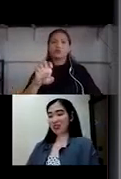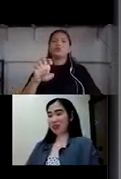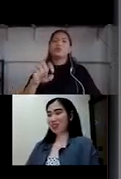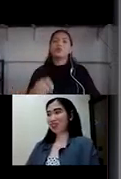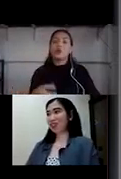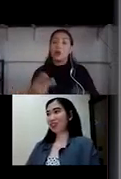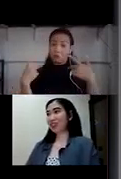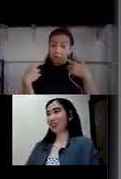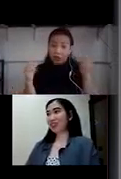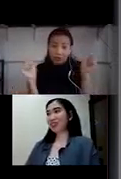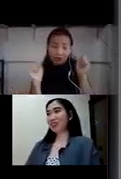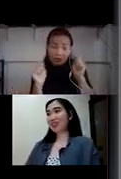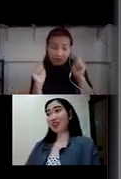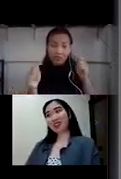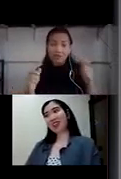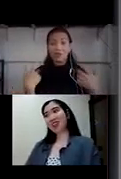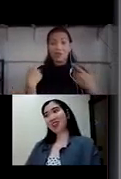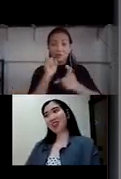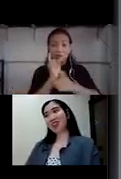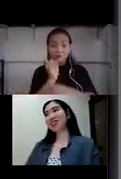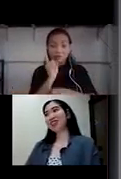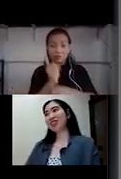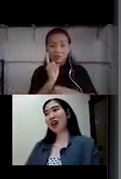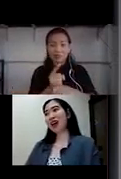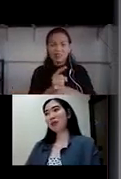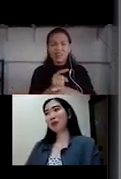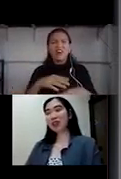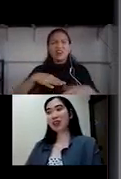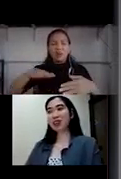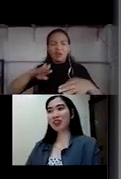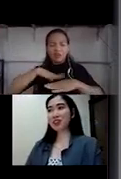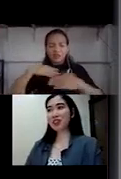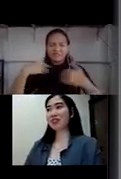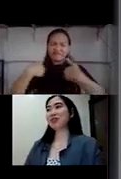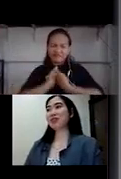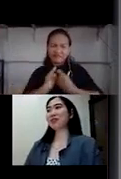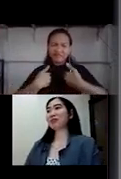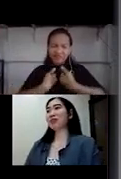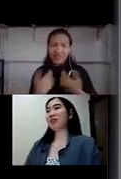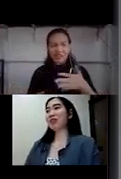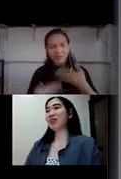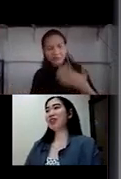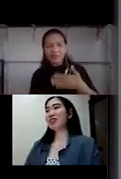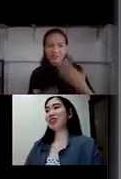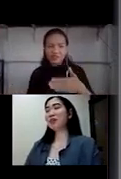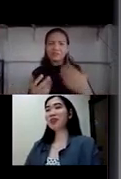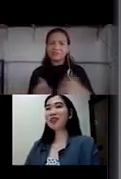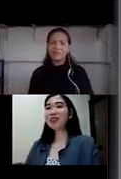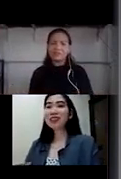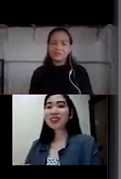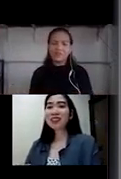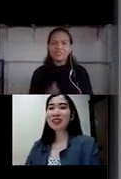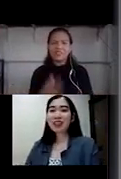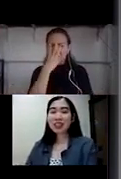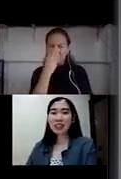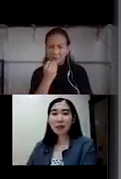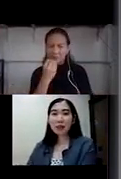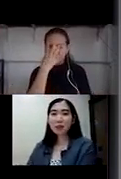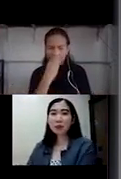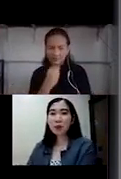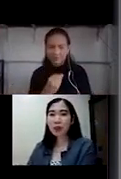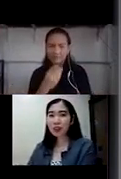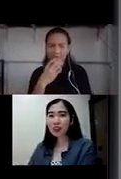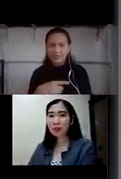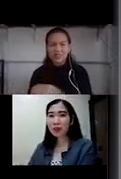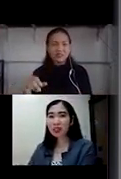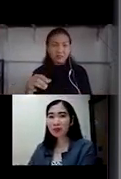ng sumasagot. Exhausted. Happy. Anxious. Ayan. Sleepy. Yan. Sleepy din